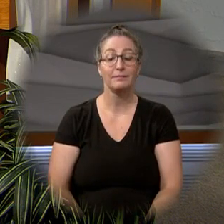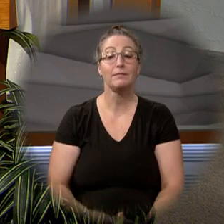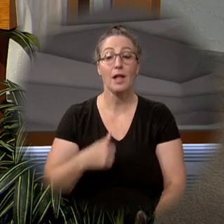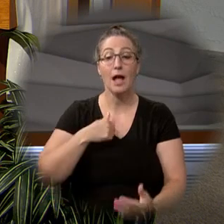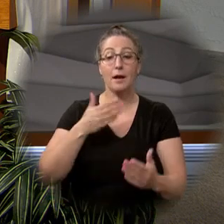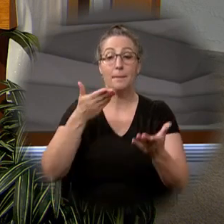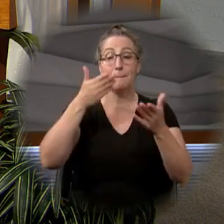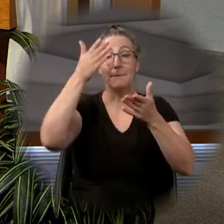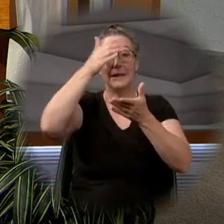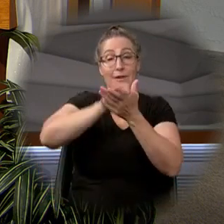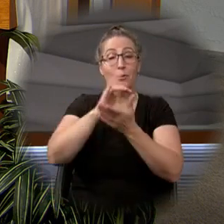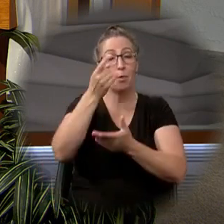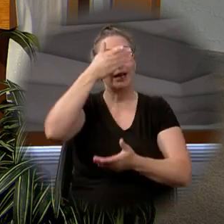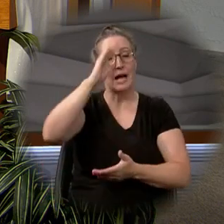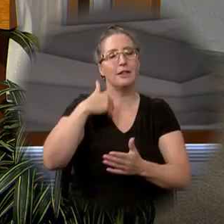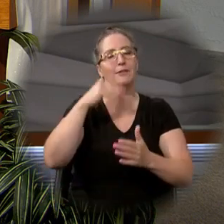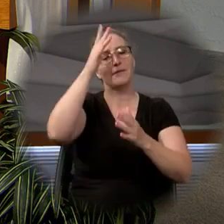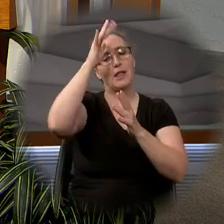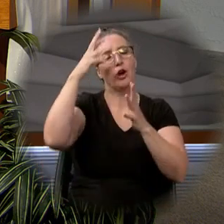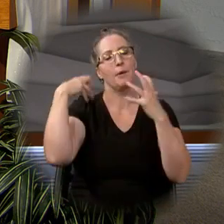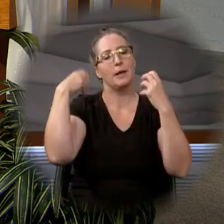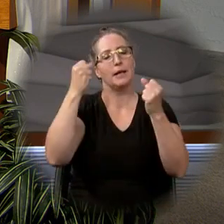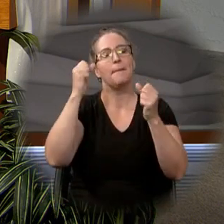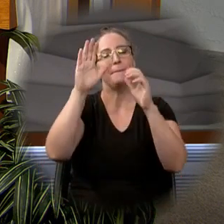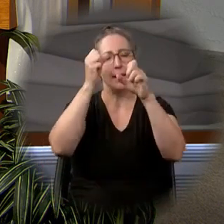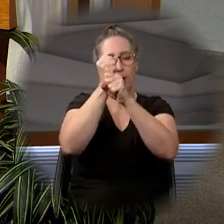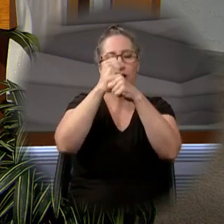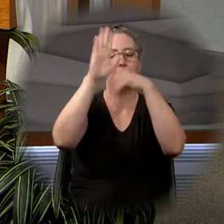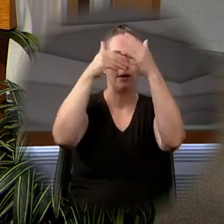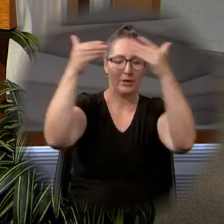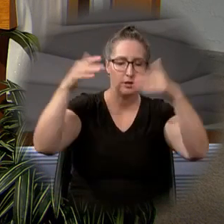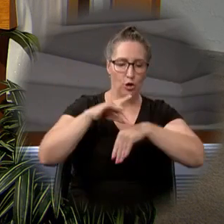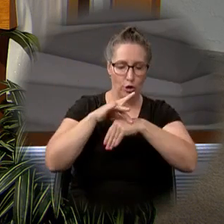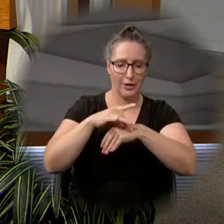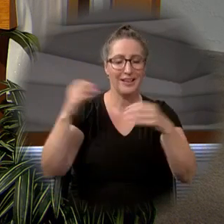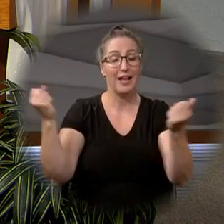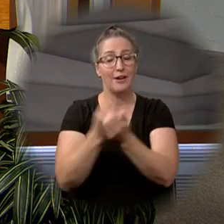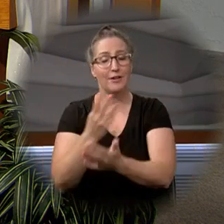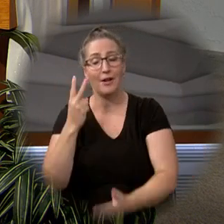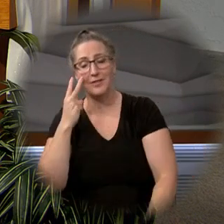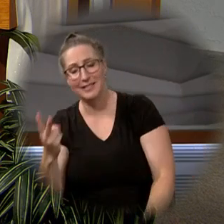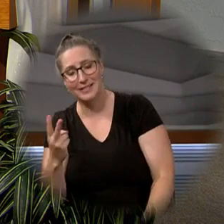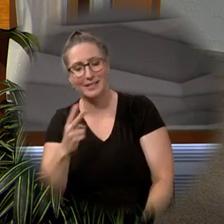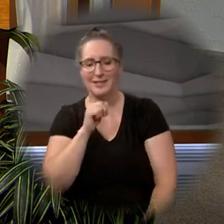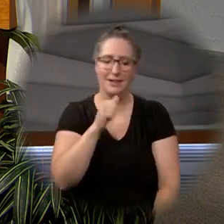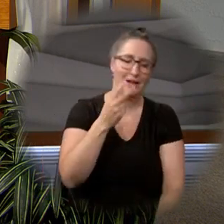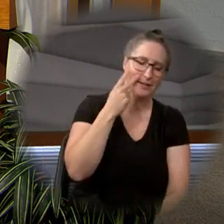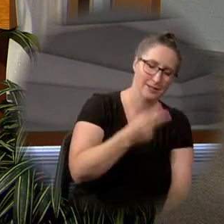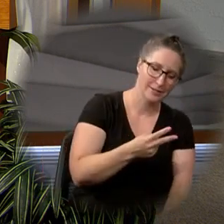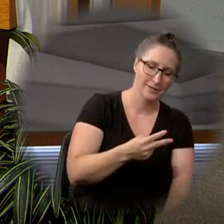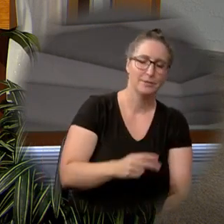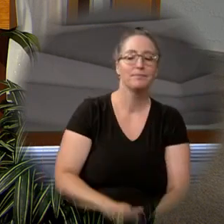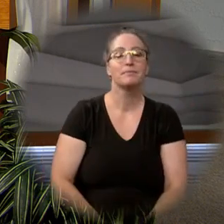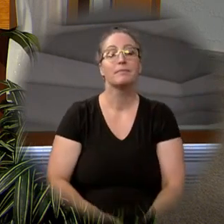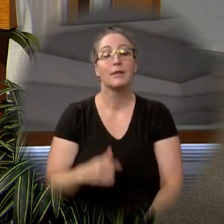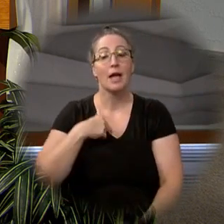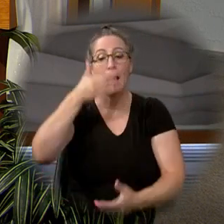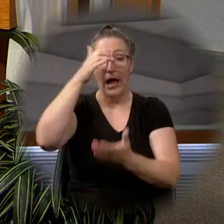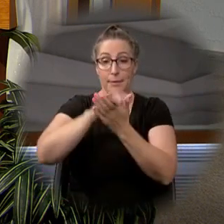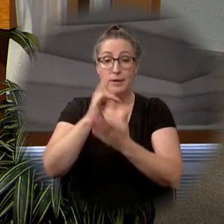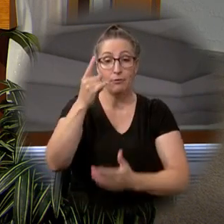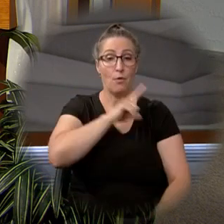I believe in one God, the Father Almighty, maker of heaven and earth, of all things visible and